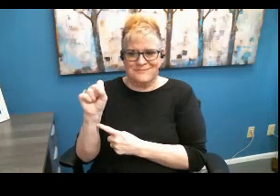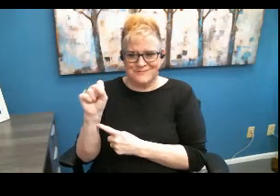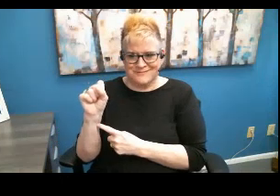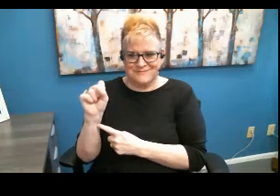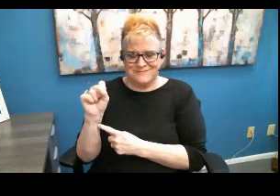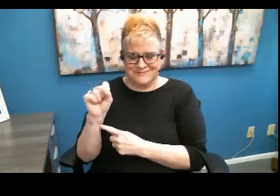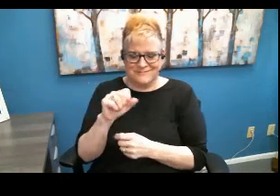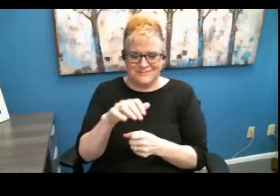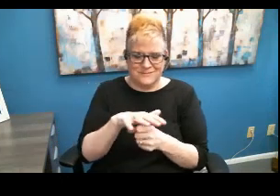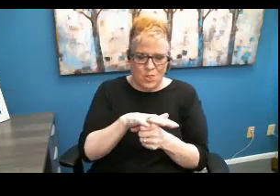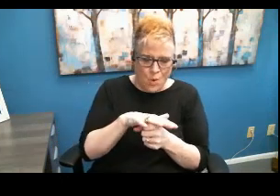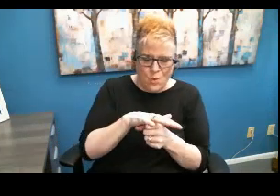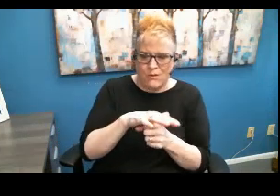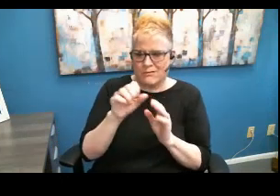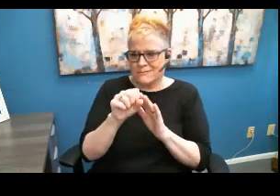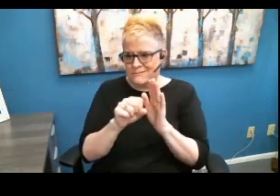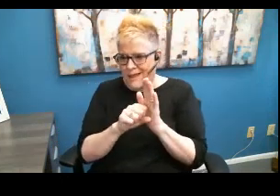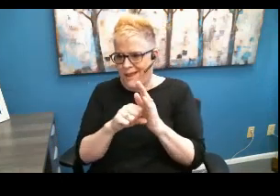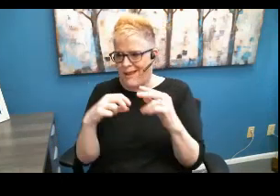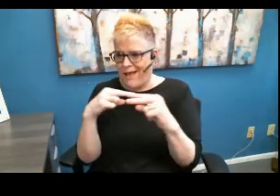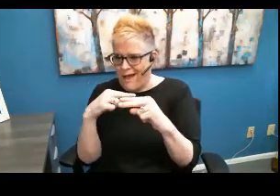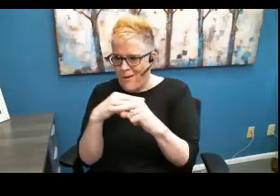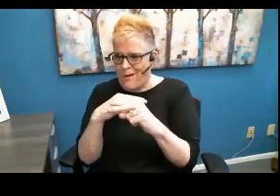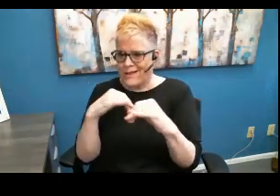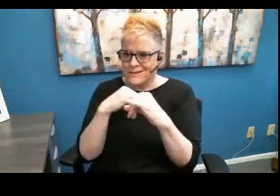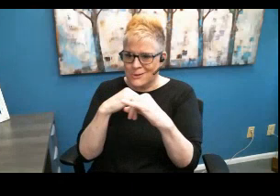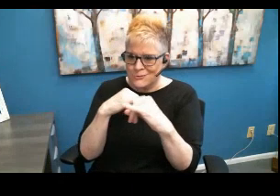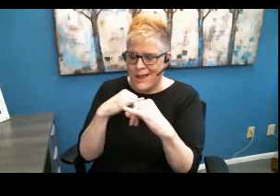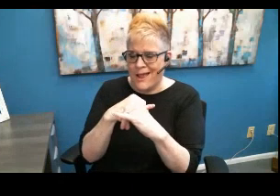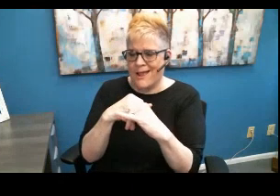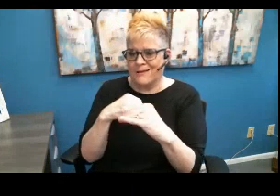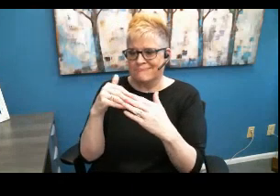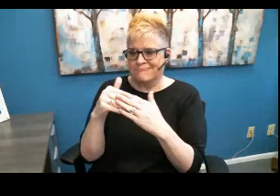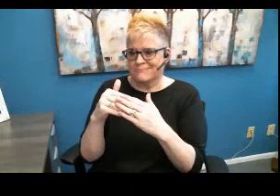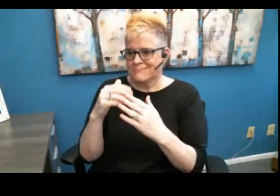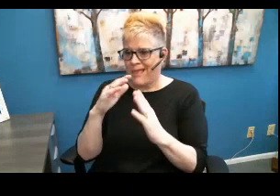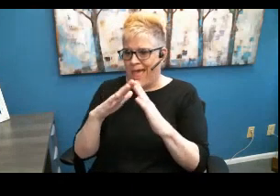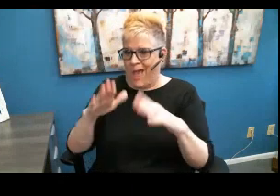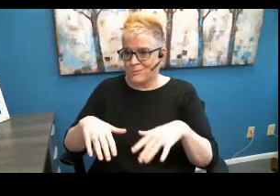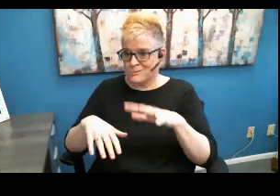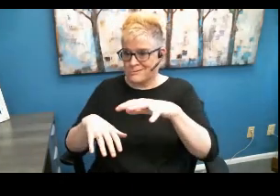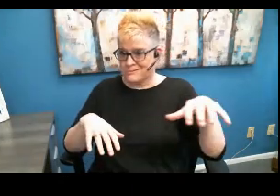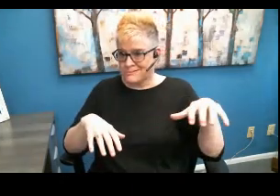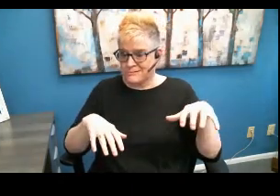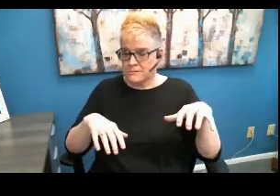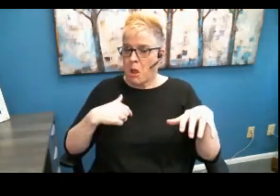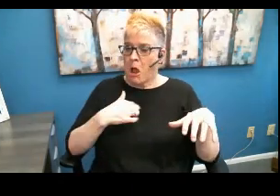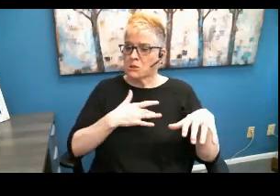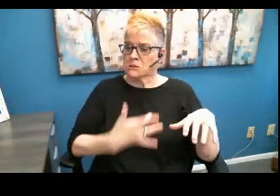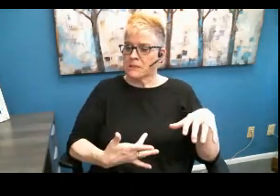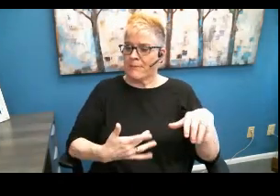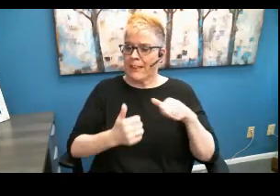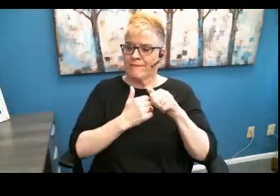state highways, all the way into neighborhoods. Our lines typically follow the roadways, but not always. Sometimes going from